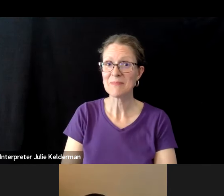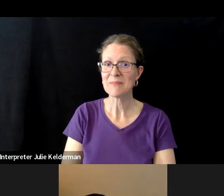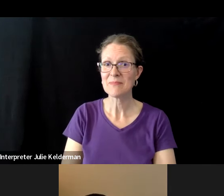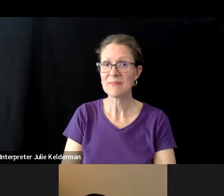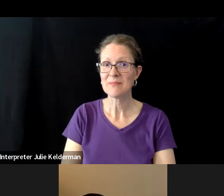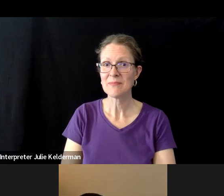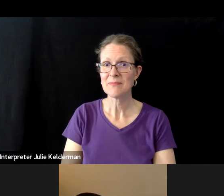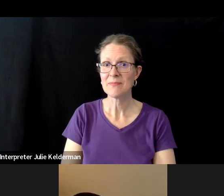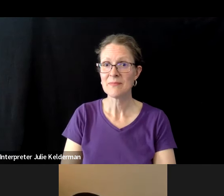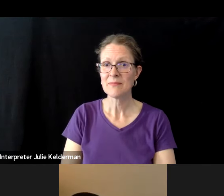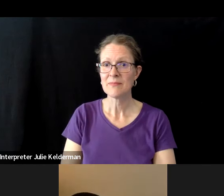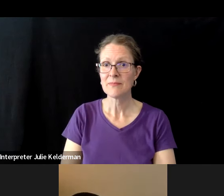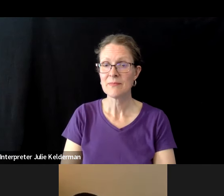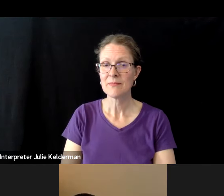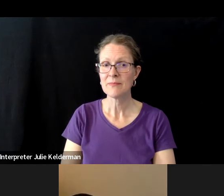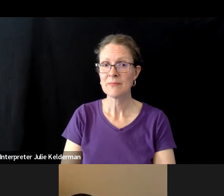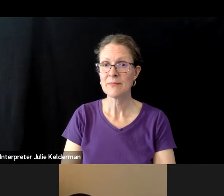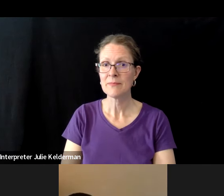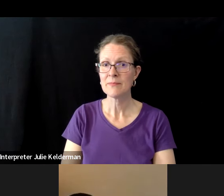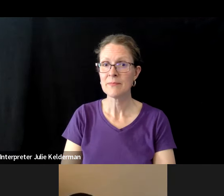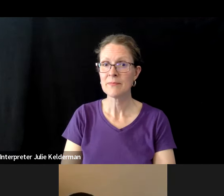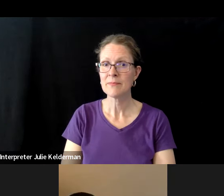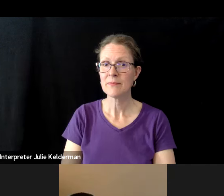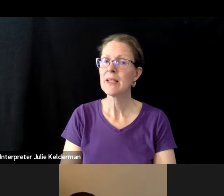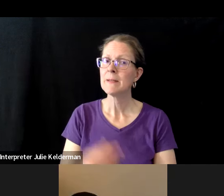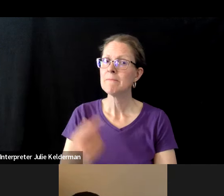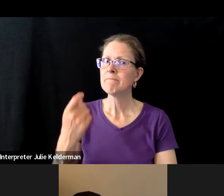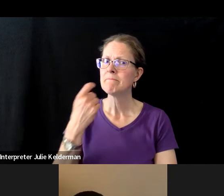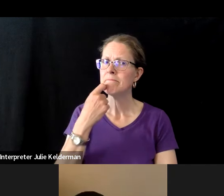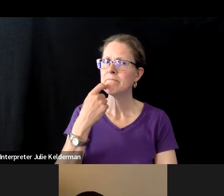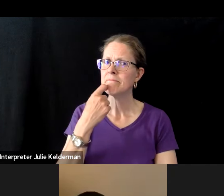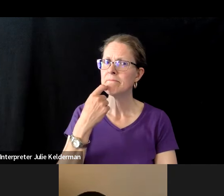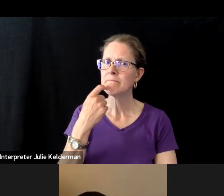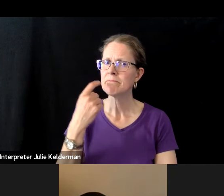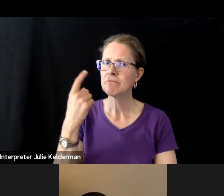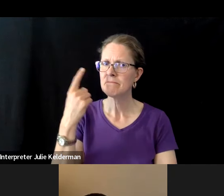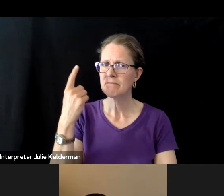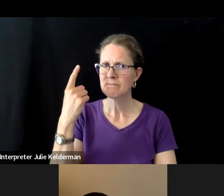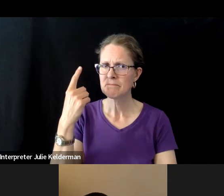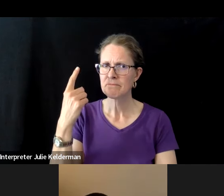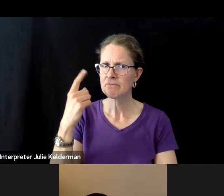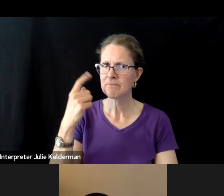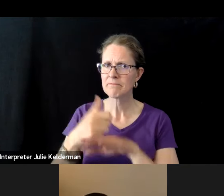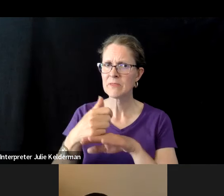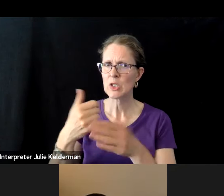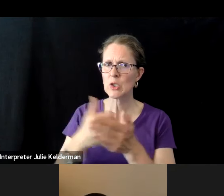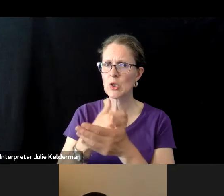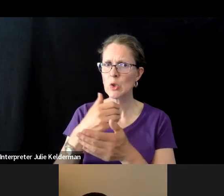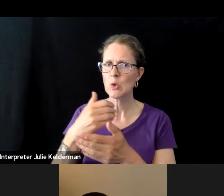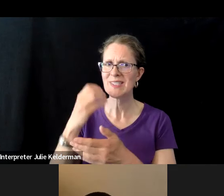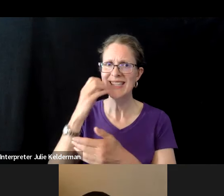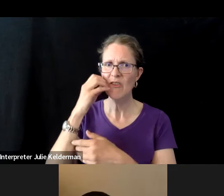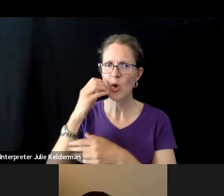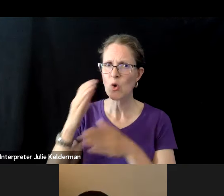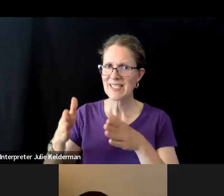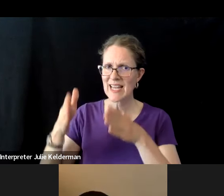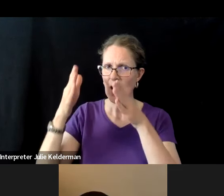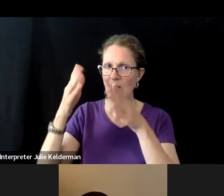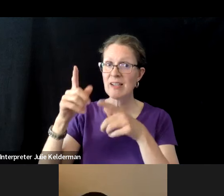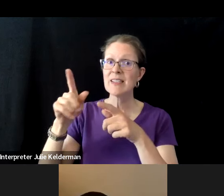Skip, there was just recently a BZA case to put a new cell phone tower over near Spring Arm School, right, specifically